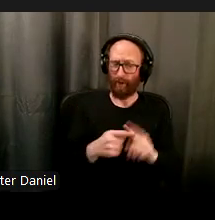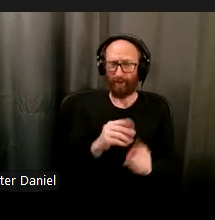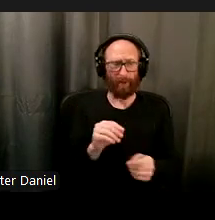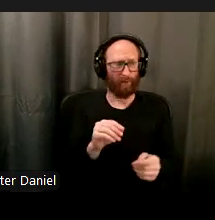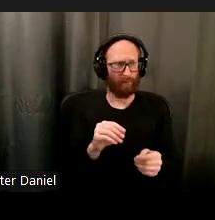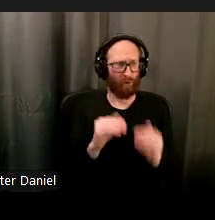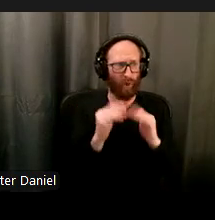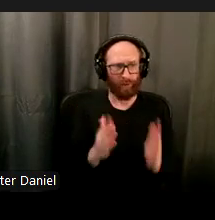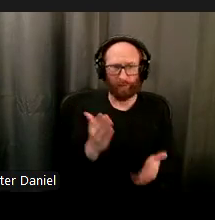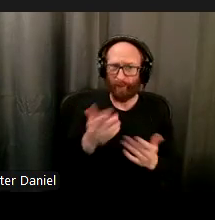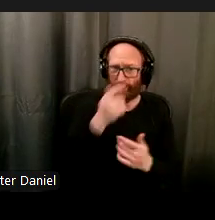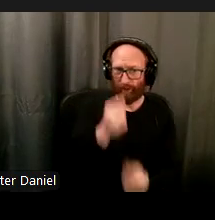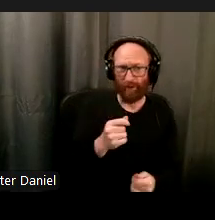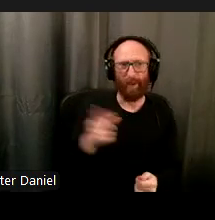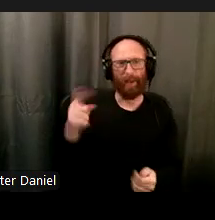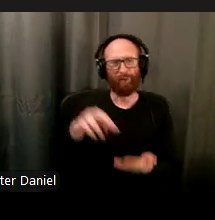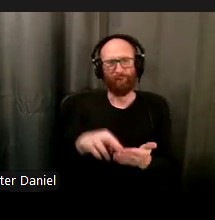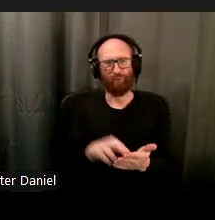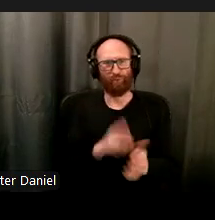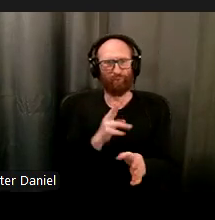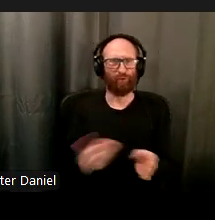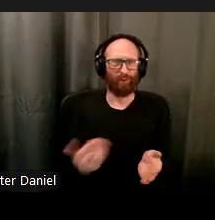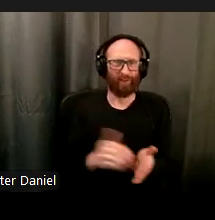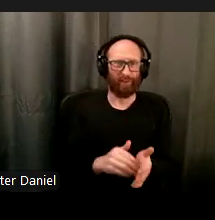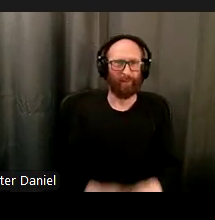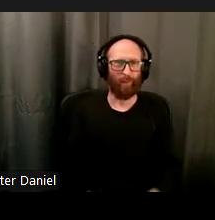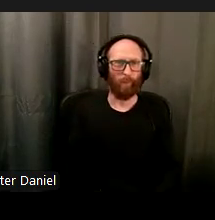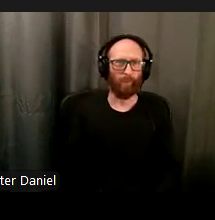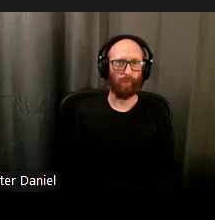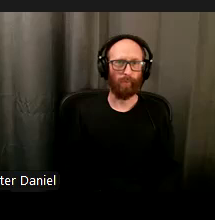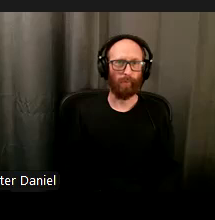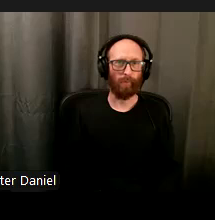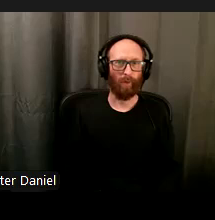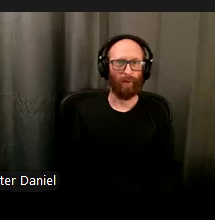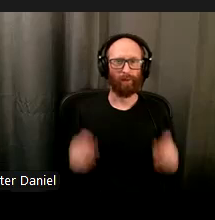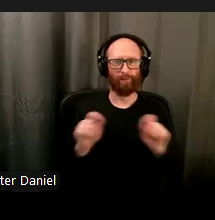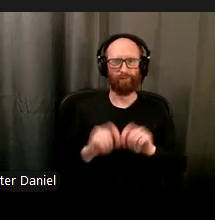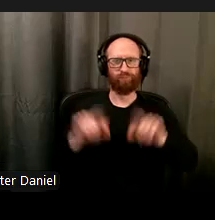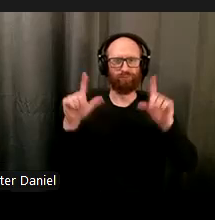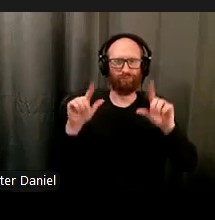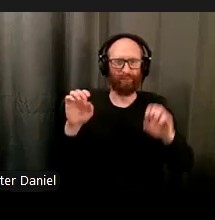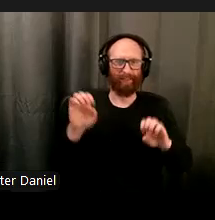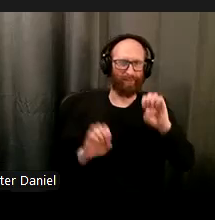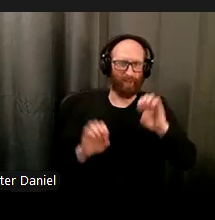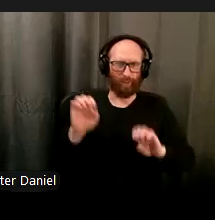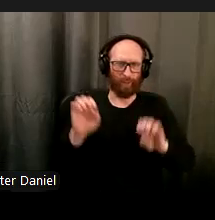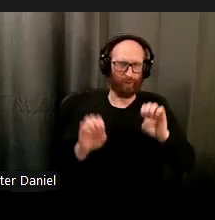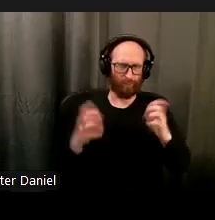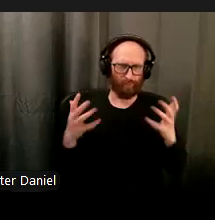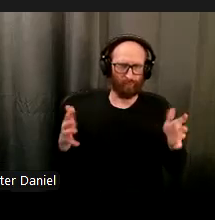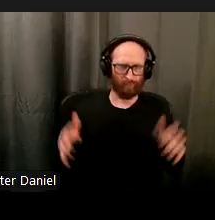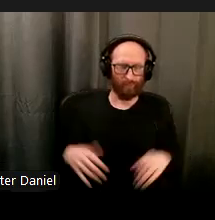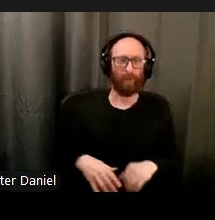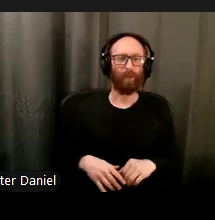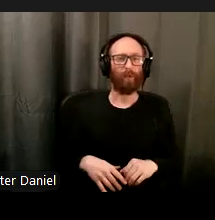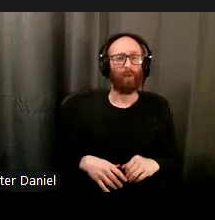interested and register to join us again. We have launched an evaluation. We would like to get